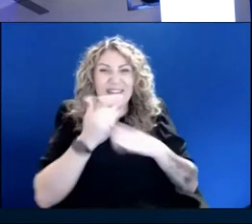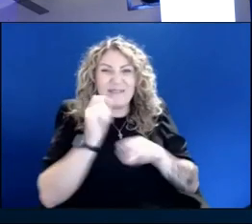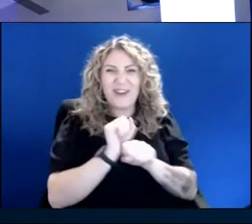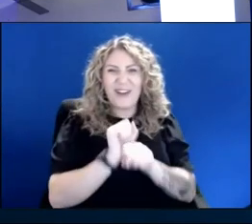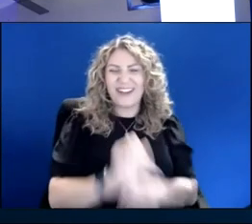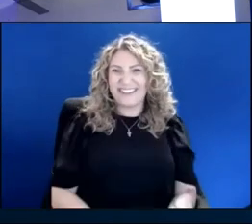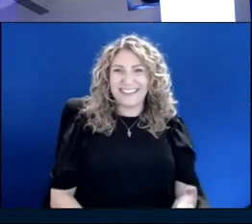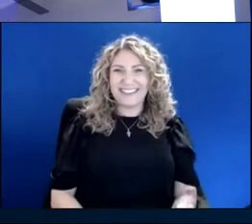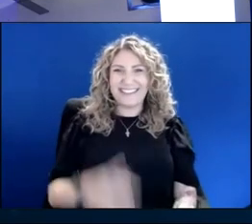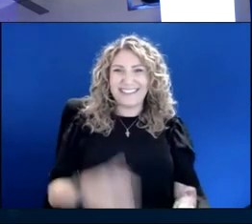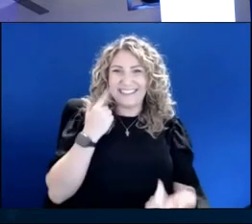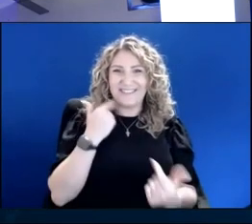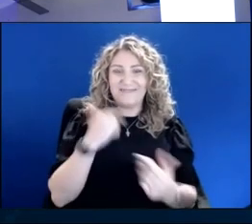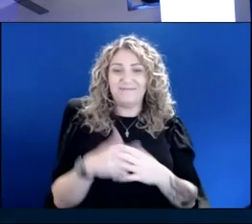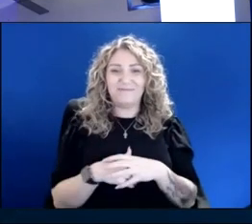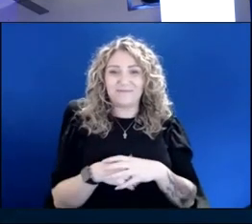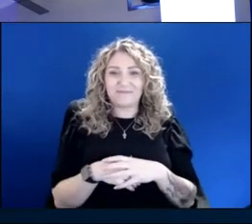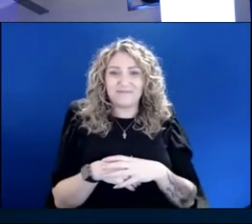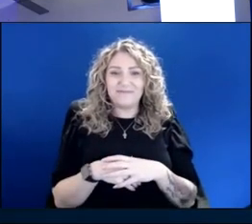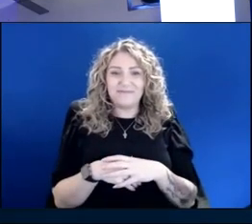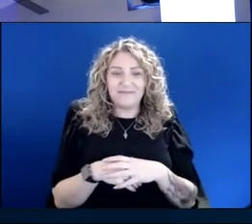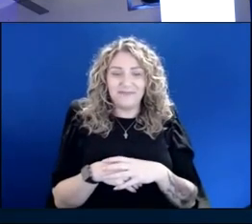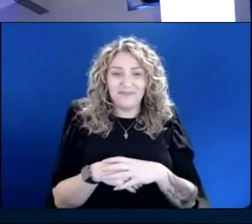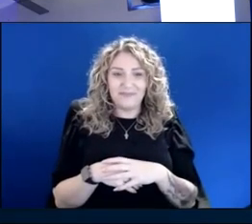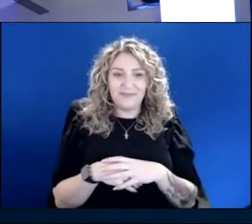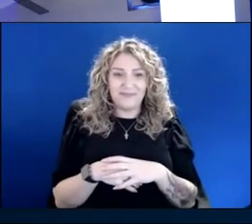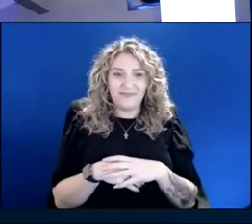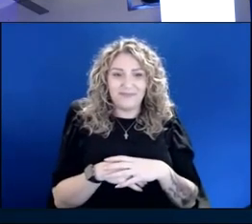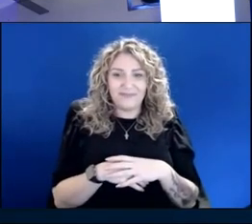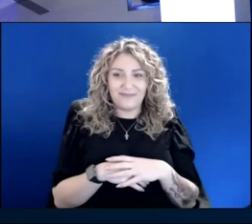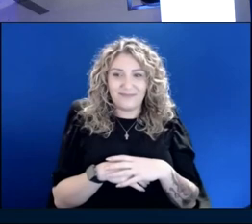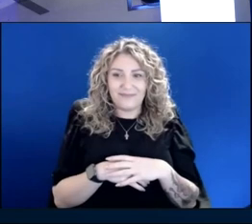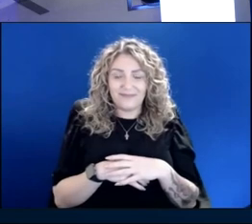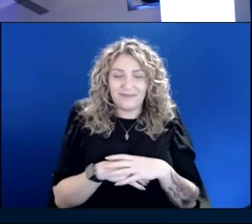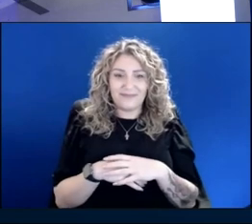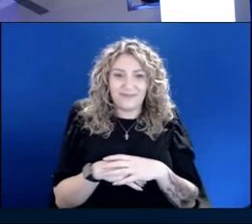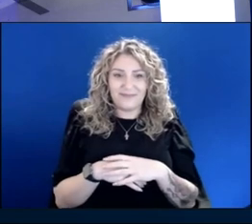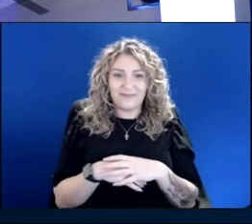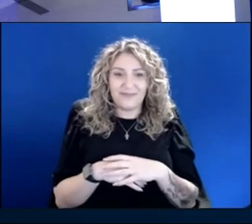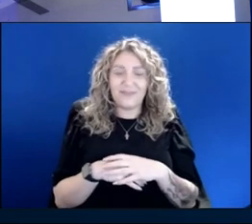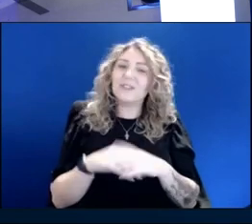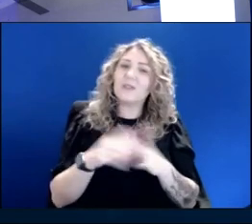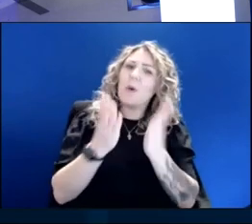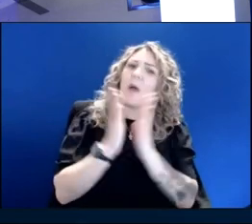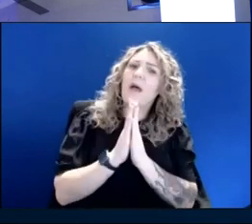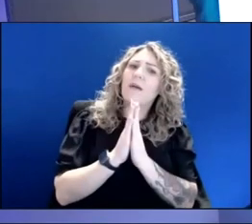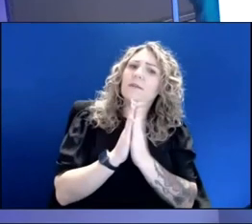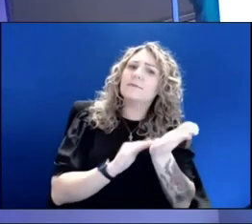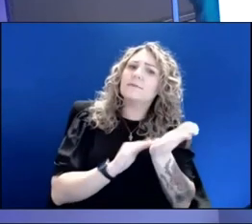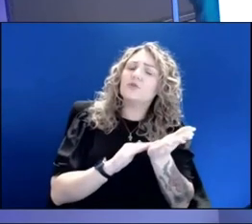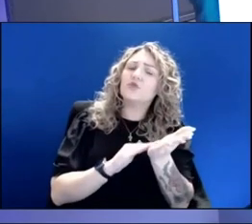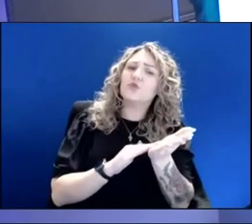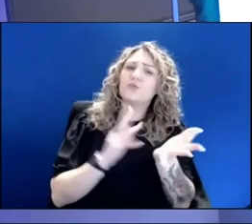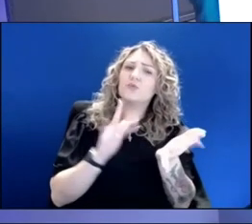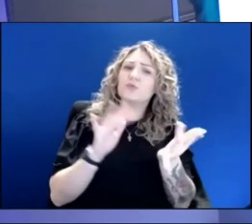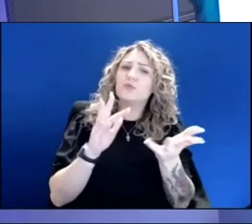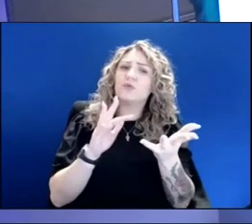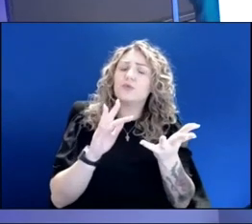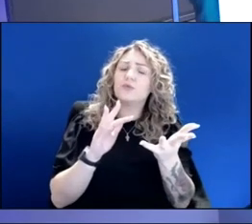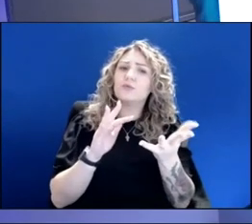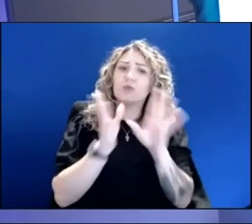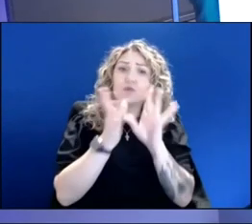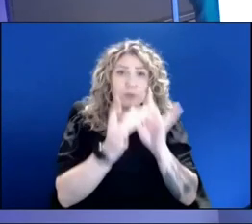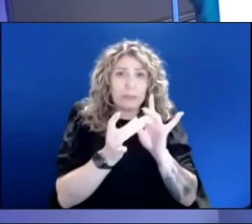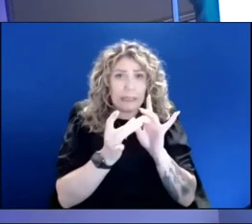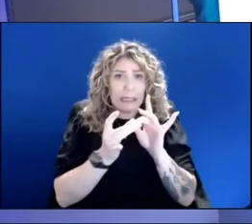So let me ask you this, Dr. Schmitt. Isaac wants to know, as far as the kidney donor, so